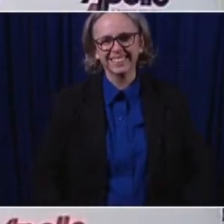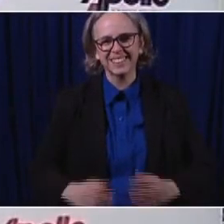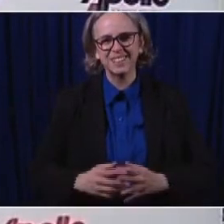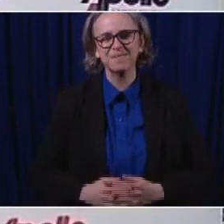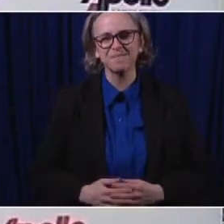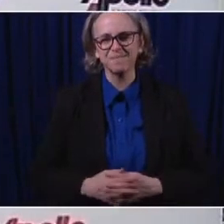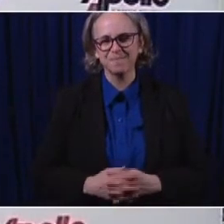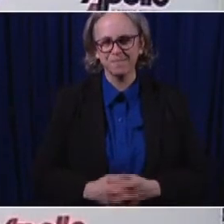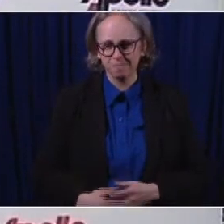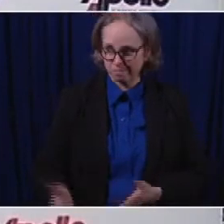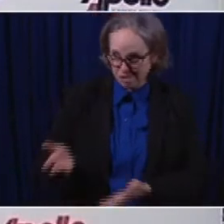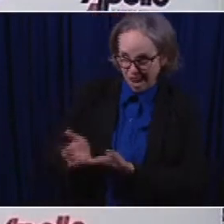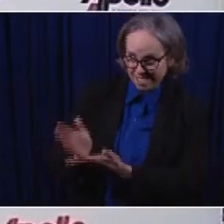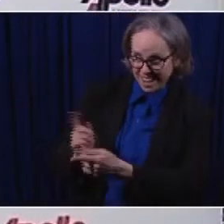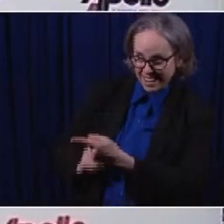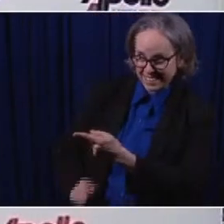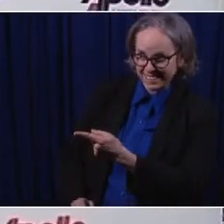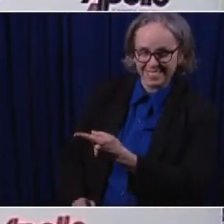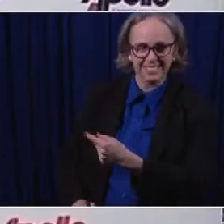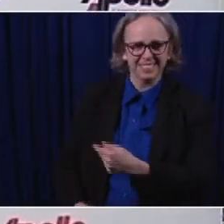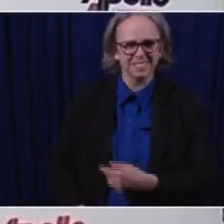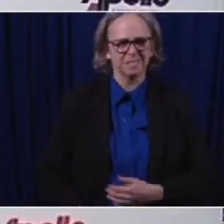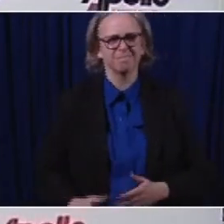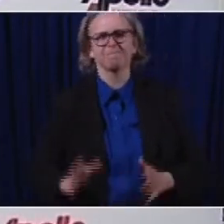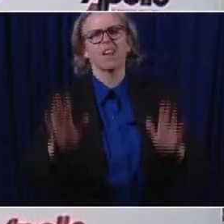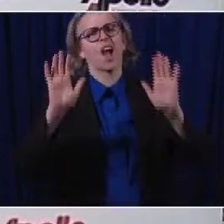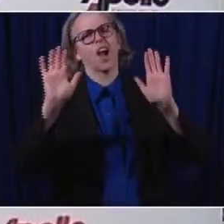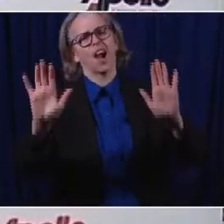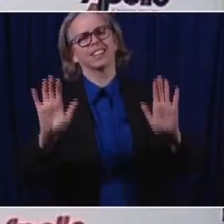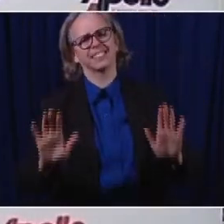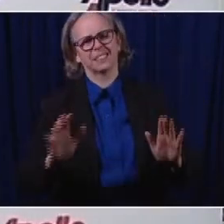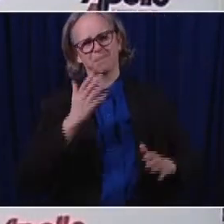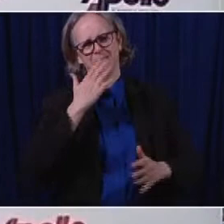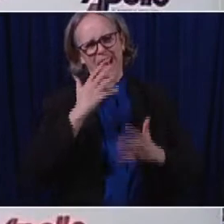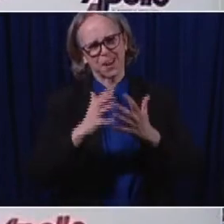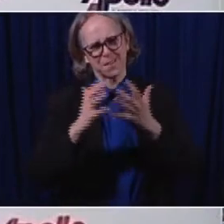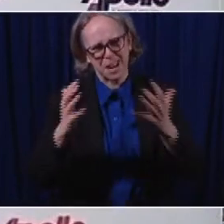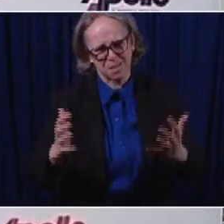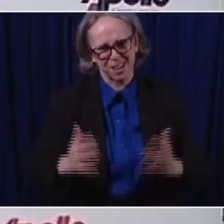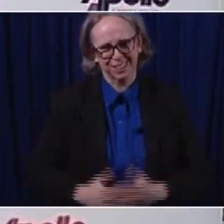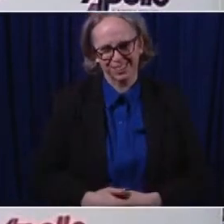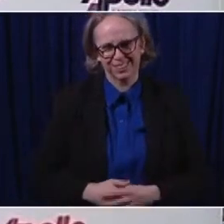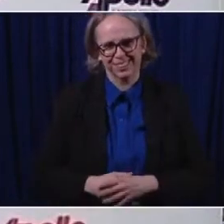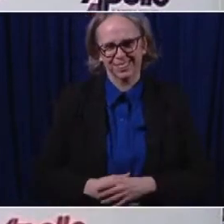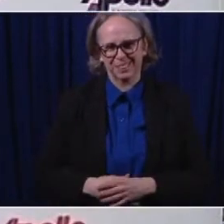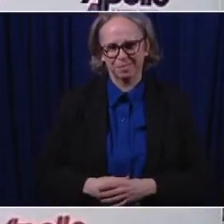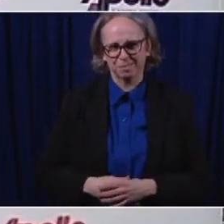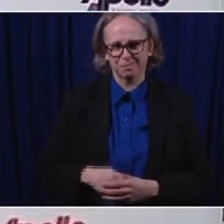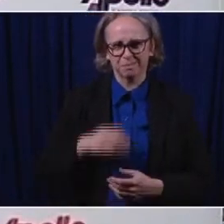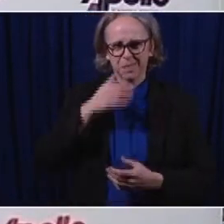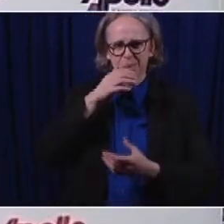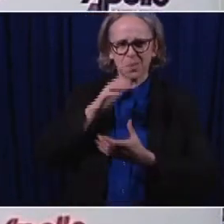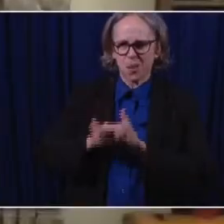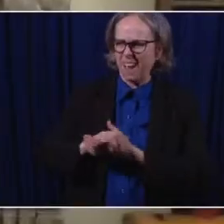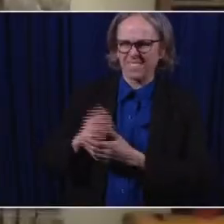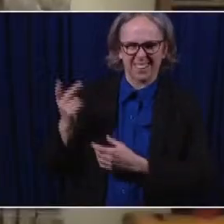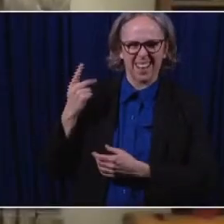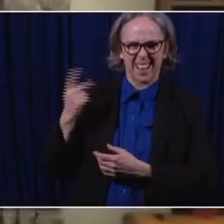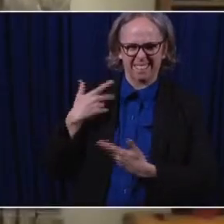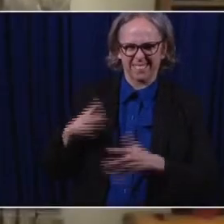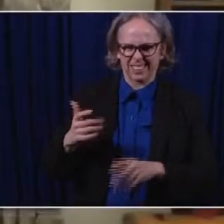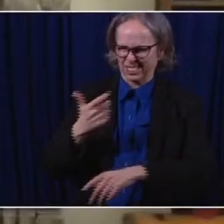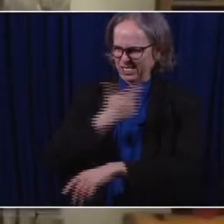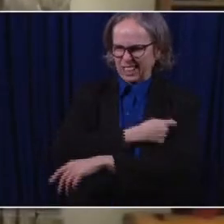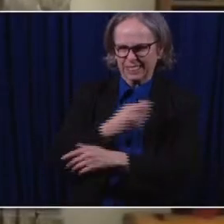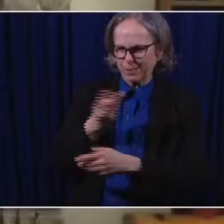Doing okay? Doing awesome. Thank you very much. My wife and I got our shots a few days ago,